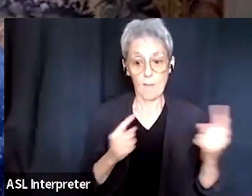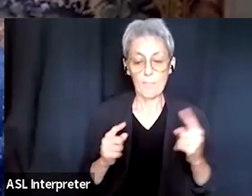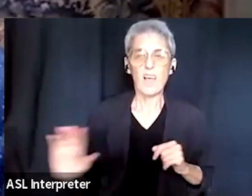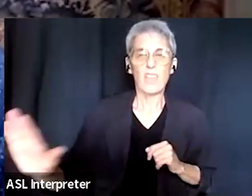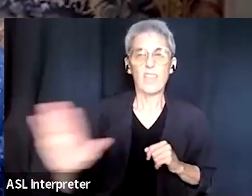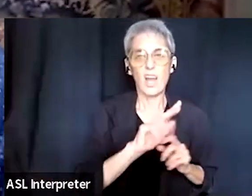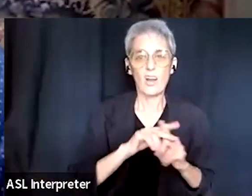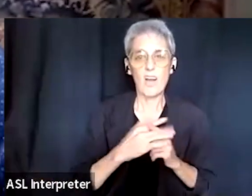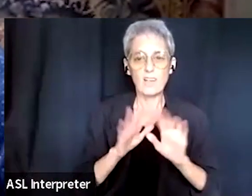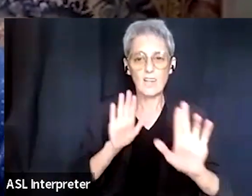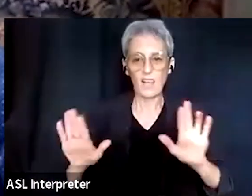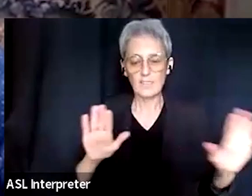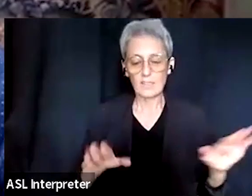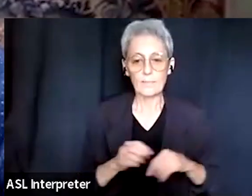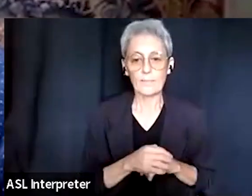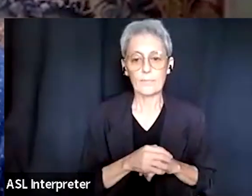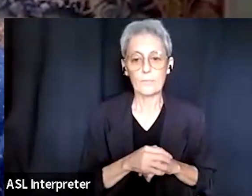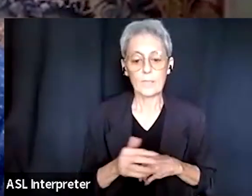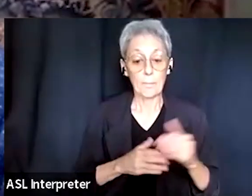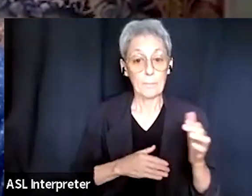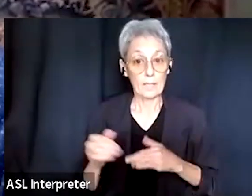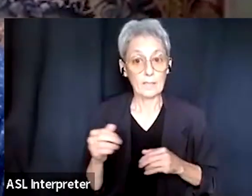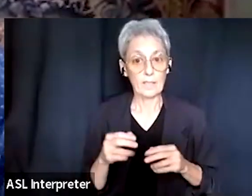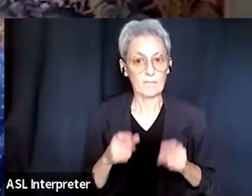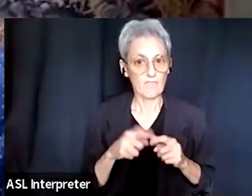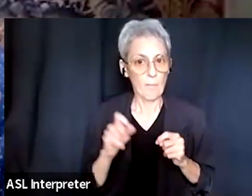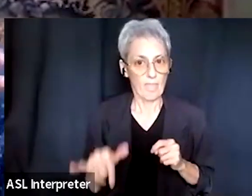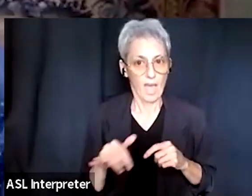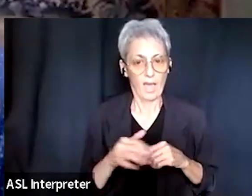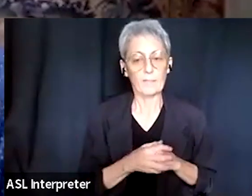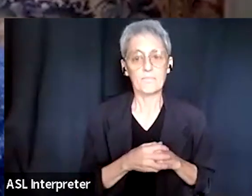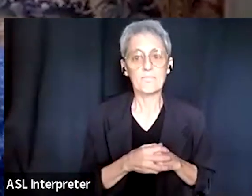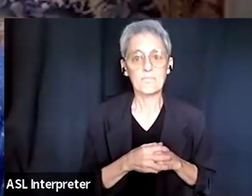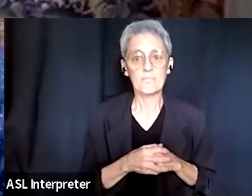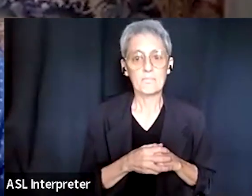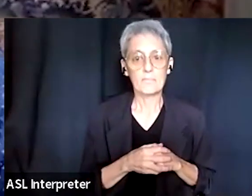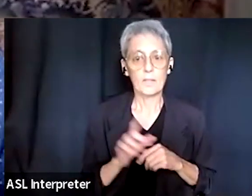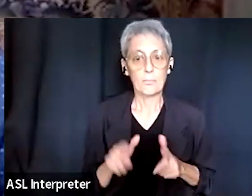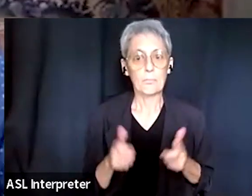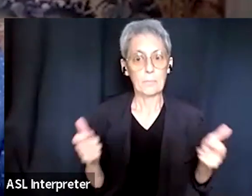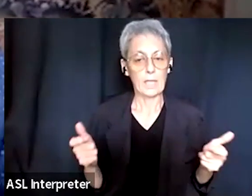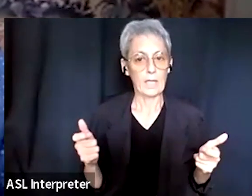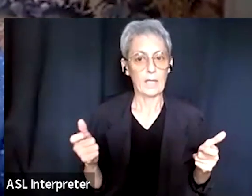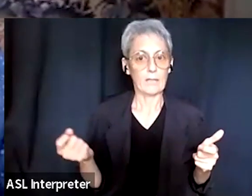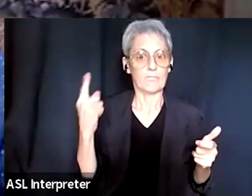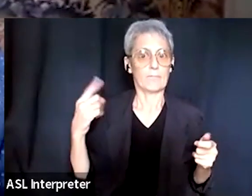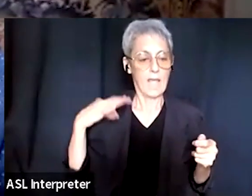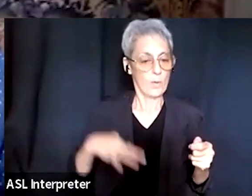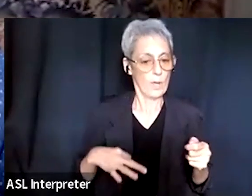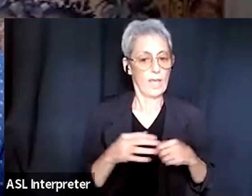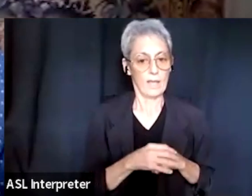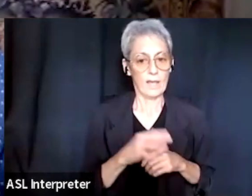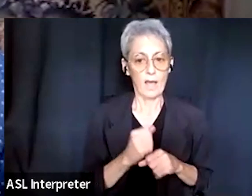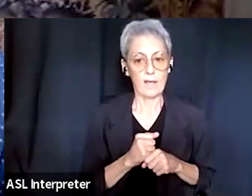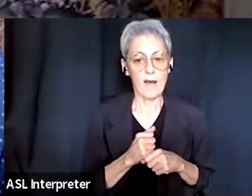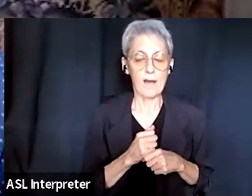and then building from there. So that was one big takeaway that I got from what